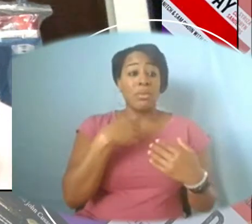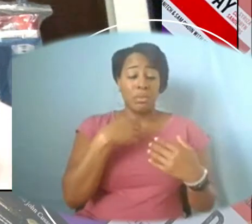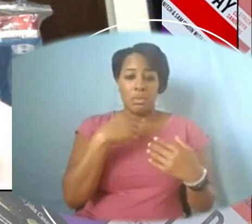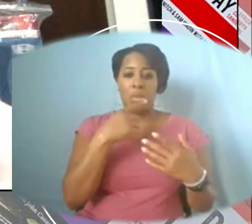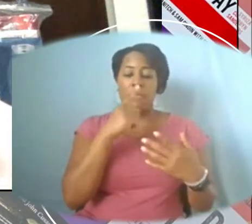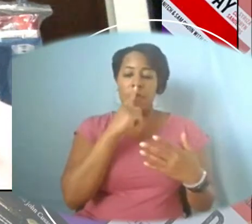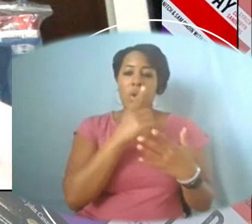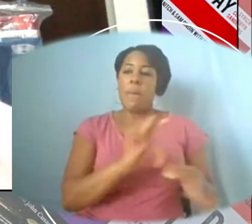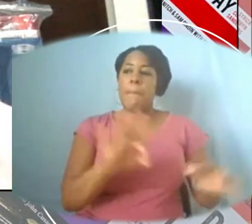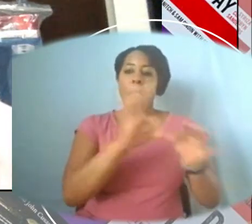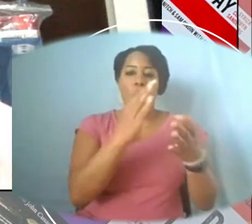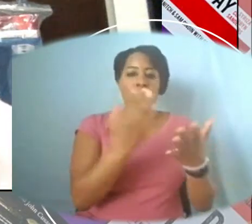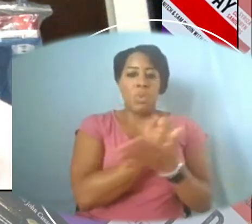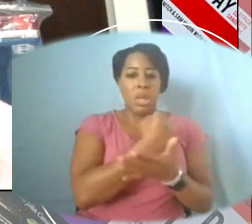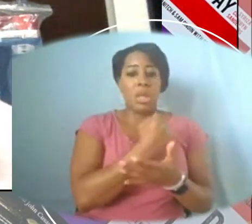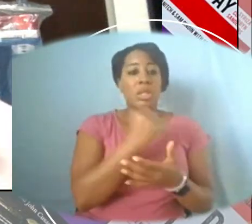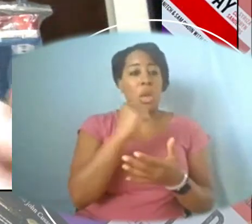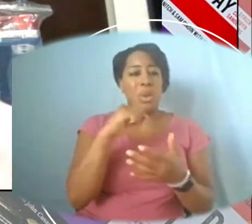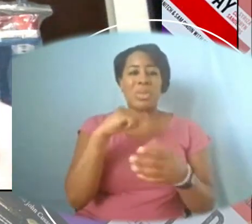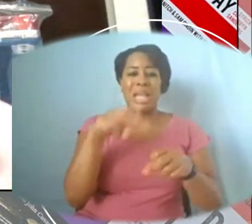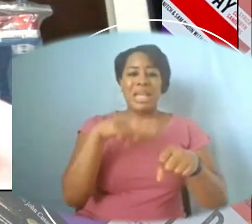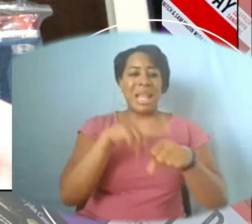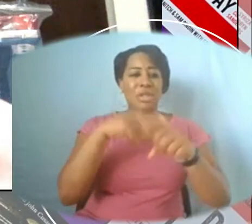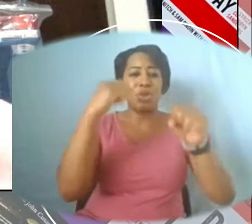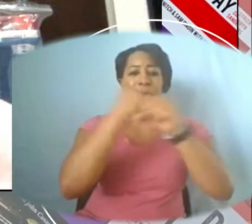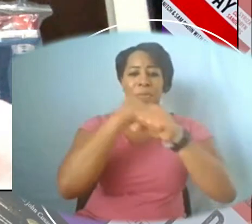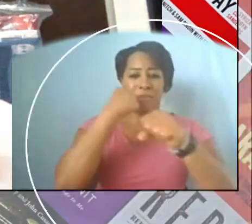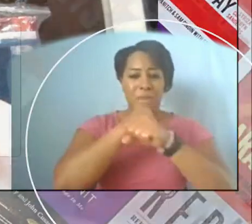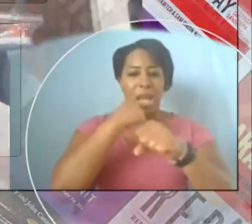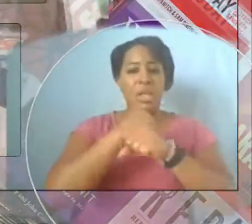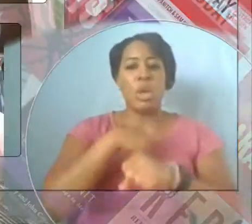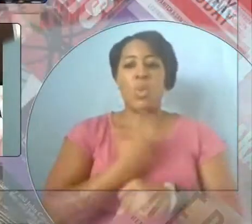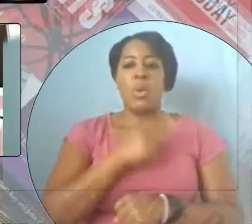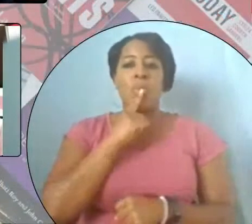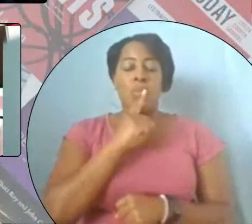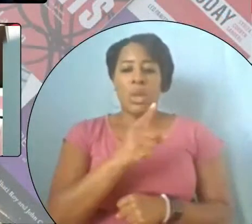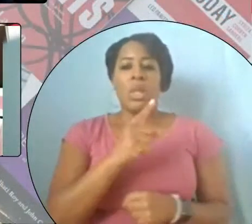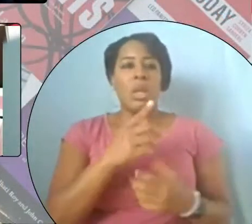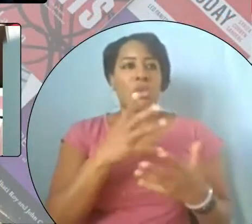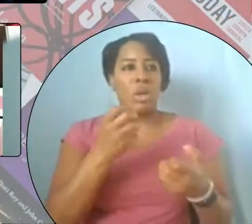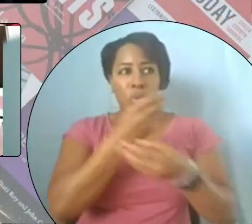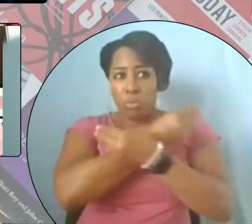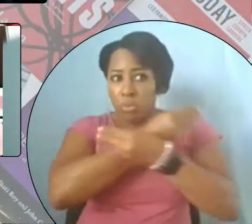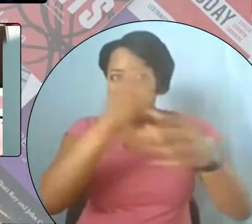we're in that fight at a national level to really raise the alarm on that fight.